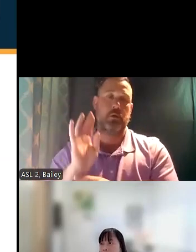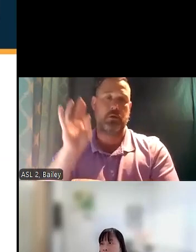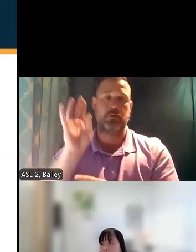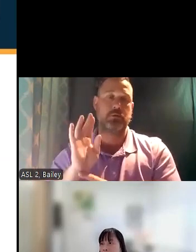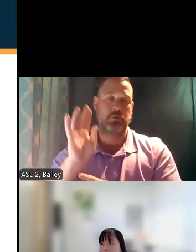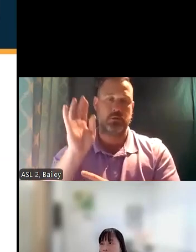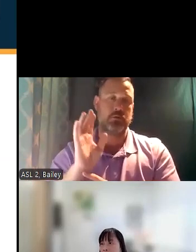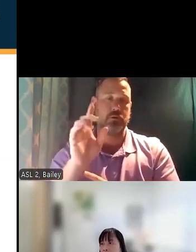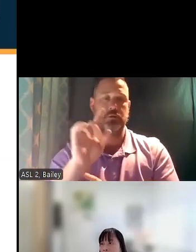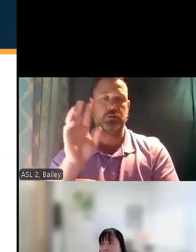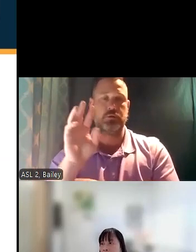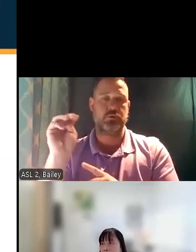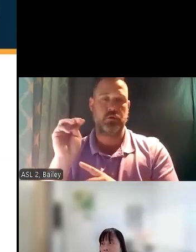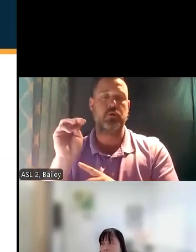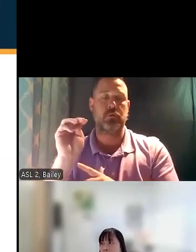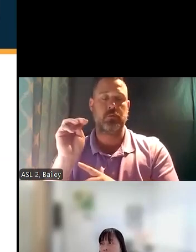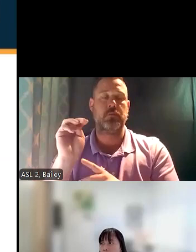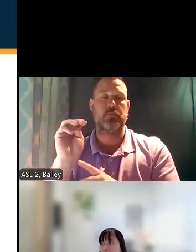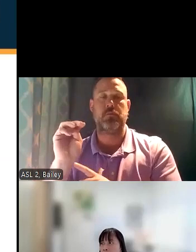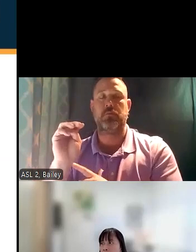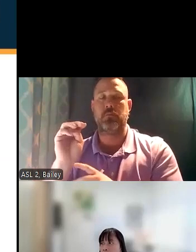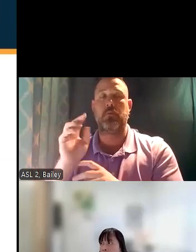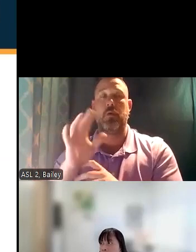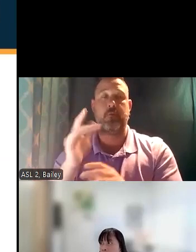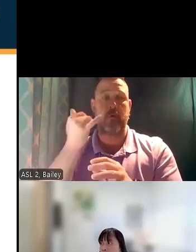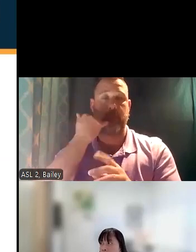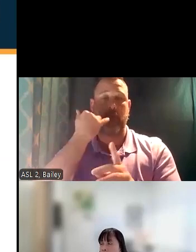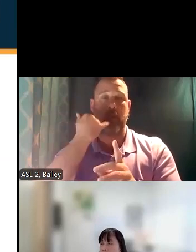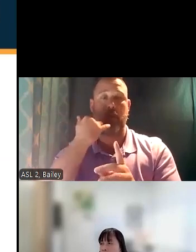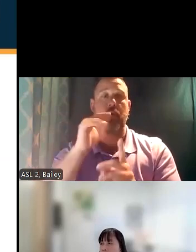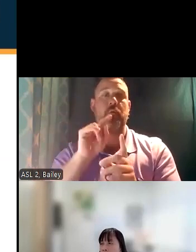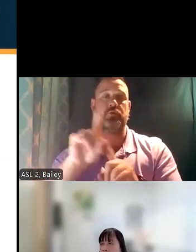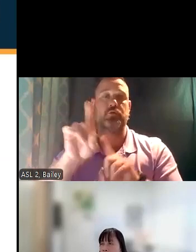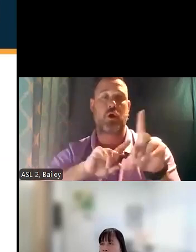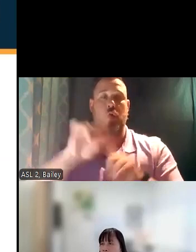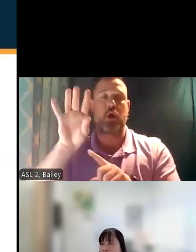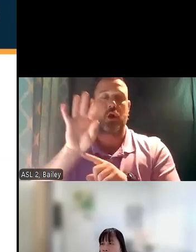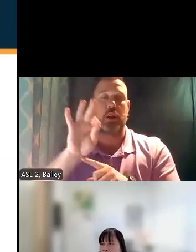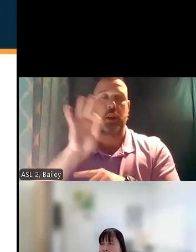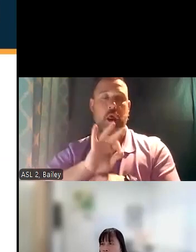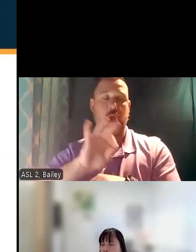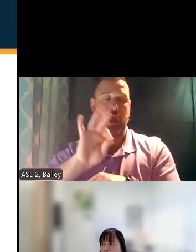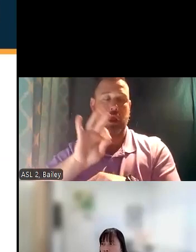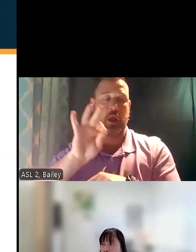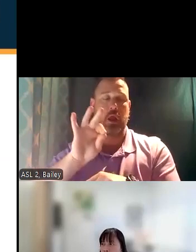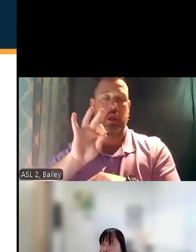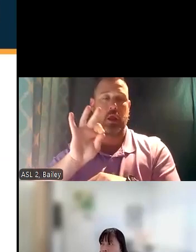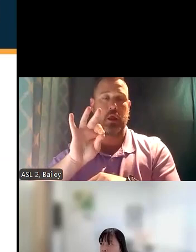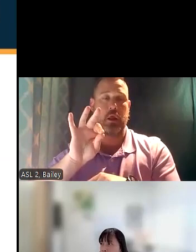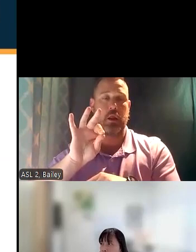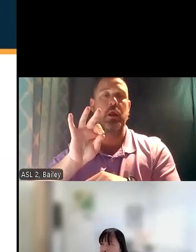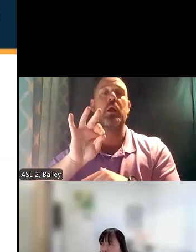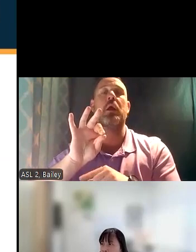icon in your Zoom functions. If you're on the phone, you may press *9. And of course, you may